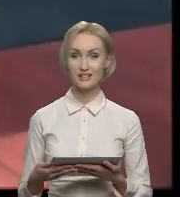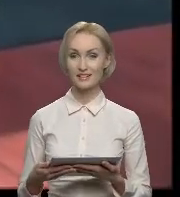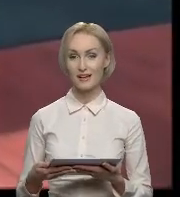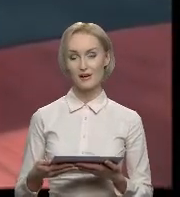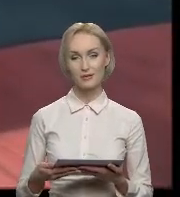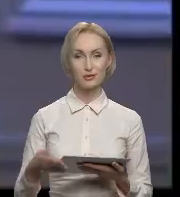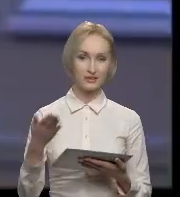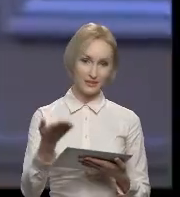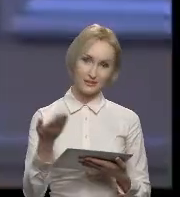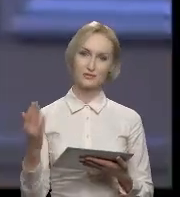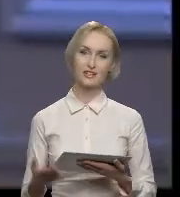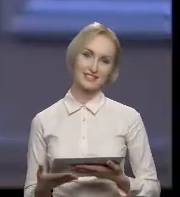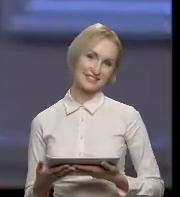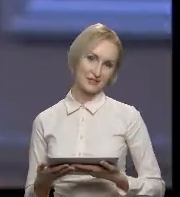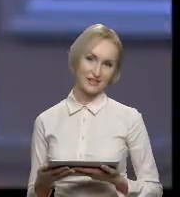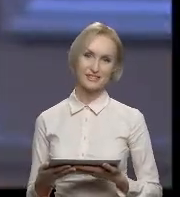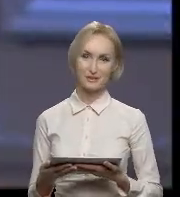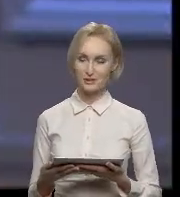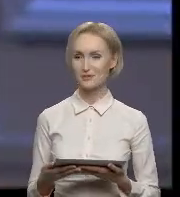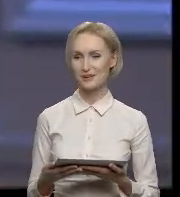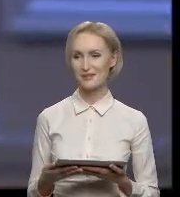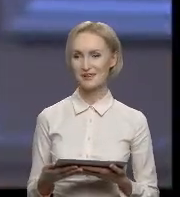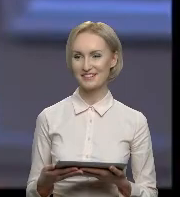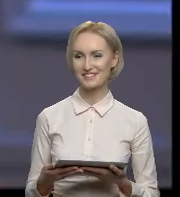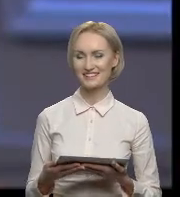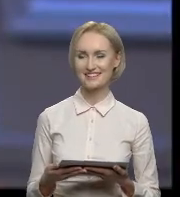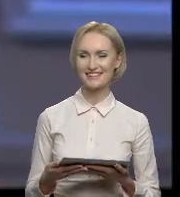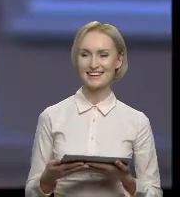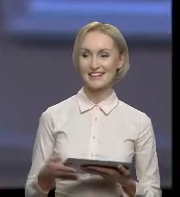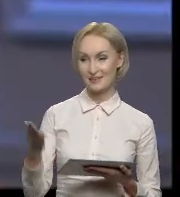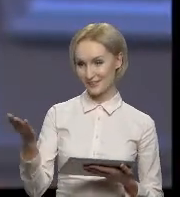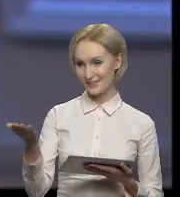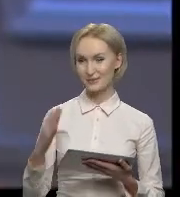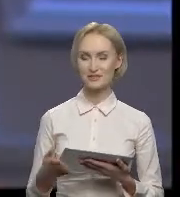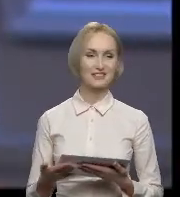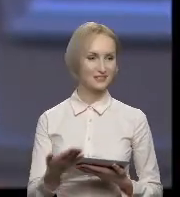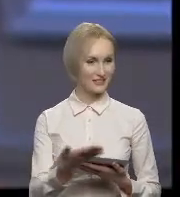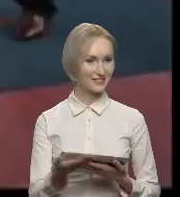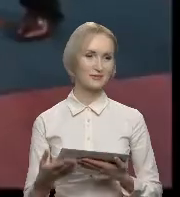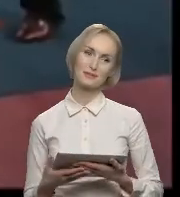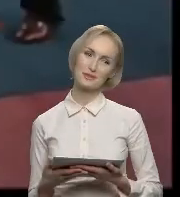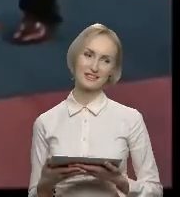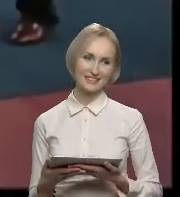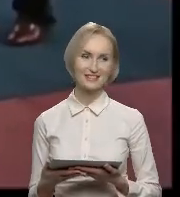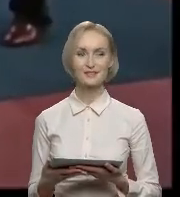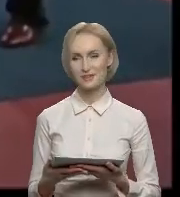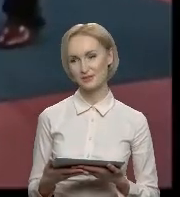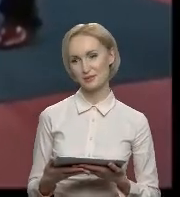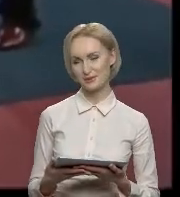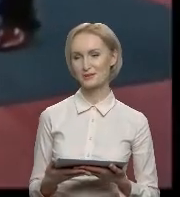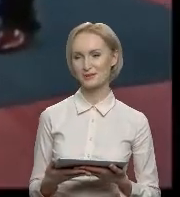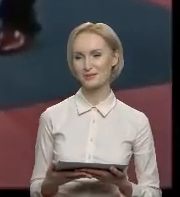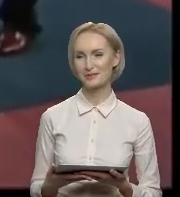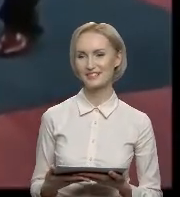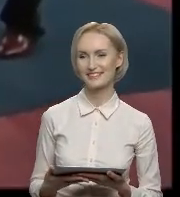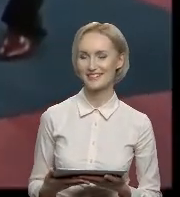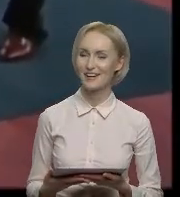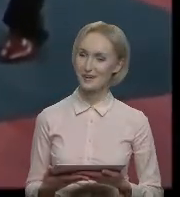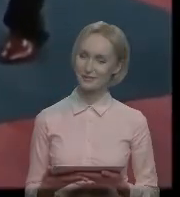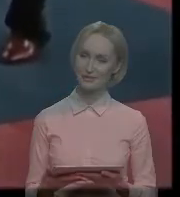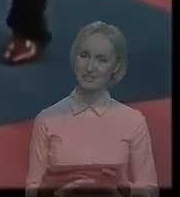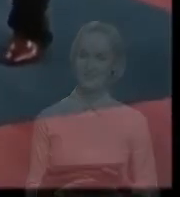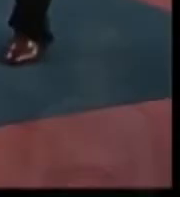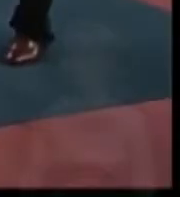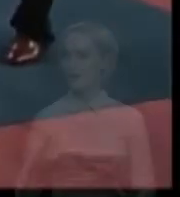if that's what he wants. Thank you. We will do it. Thank you. And if it comes out, and you're not doing it for you or Tyrone, you're doing it